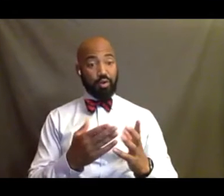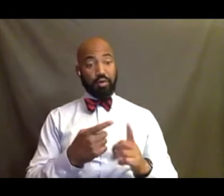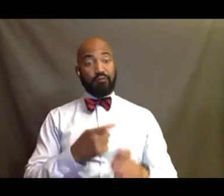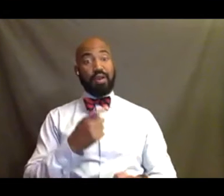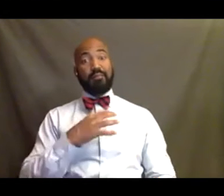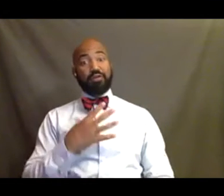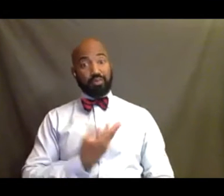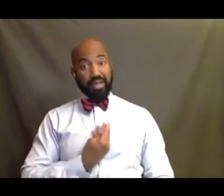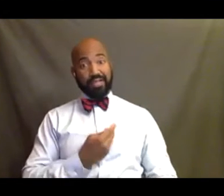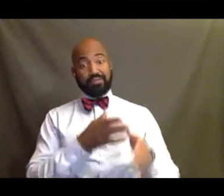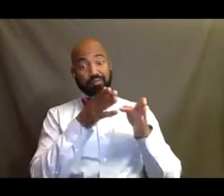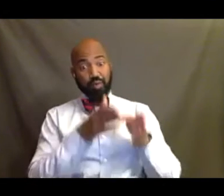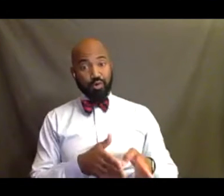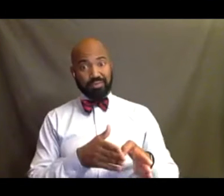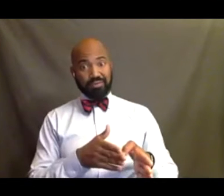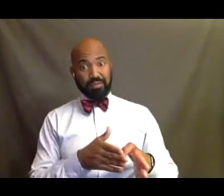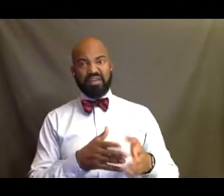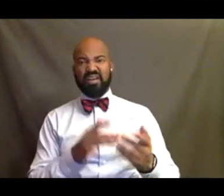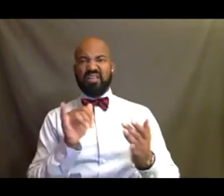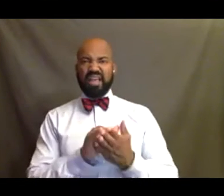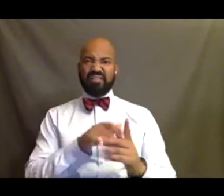this. And